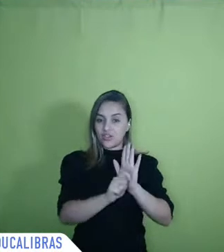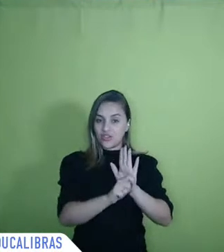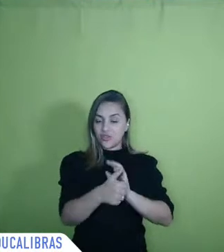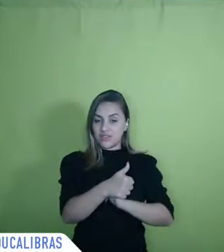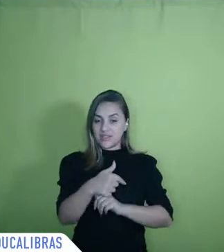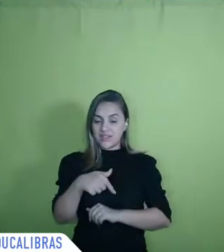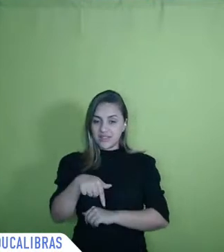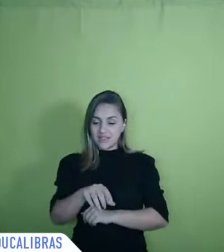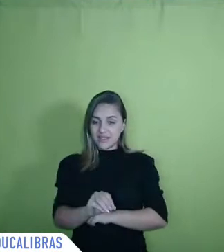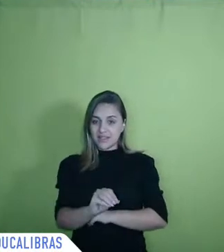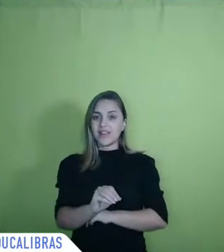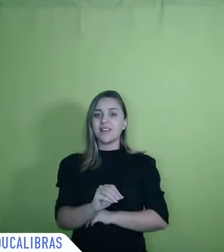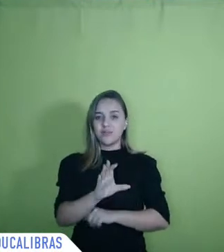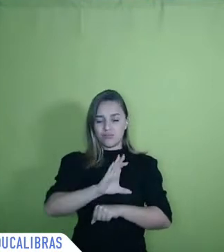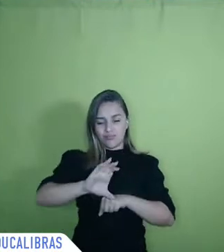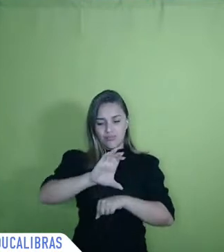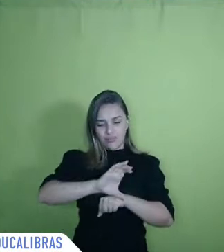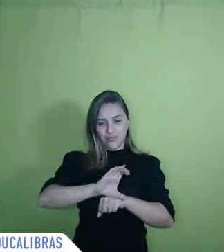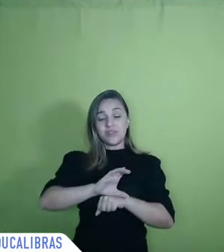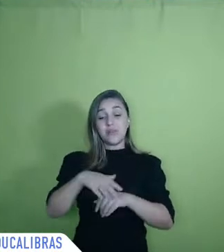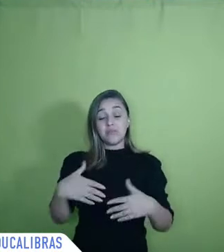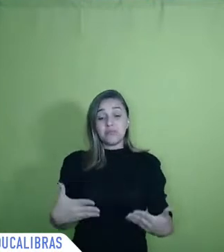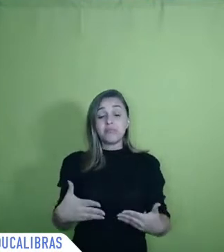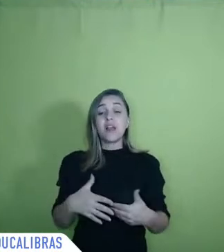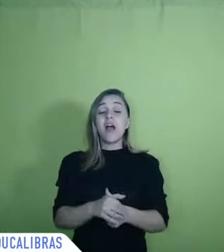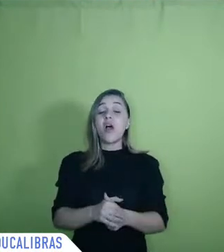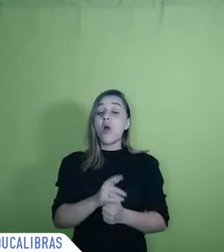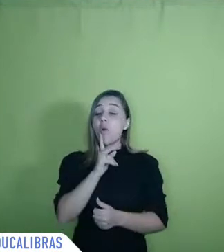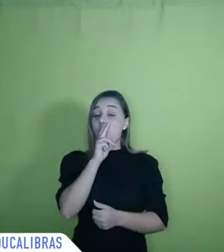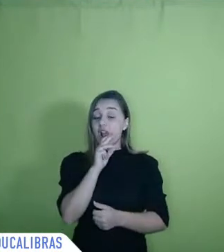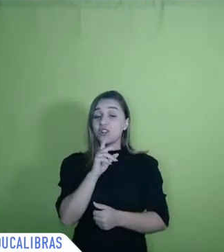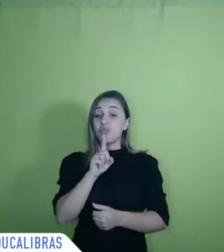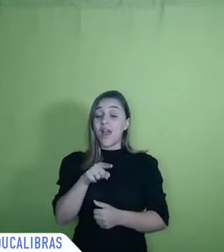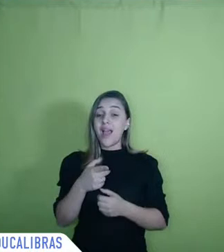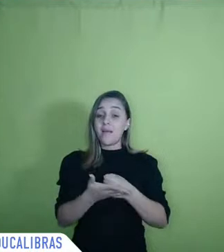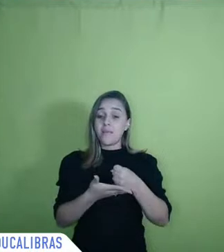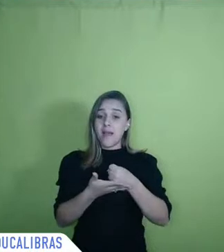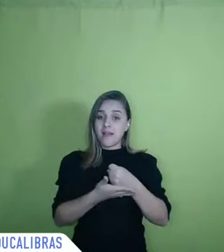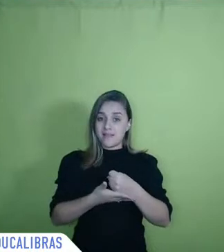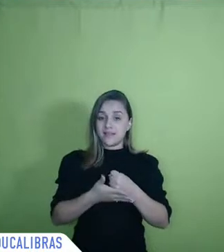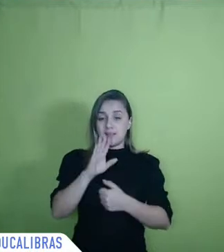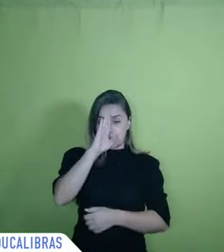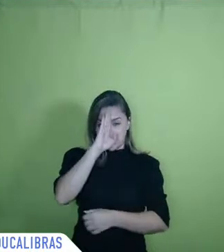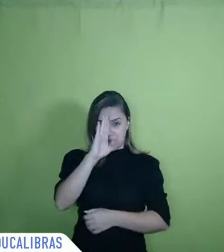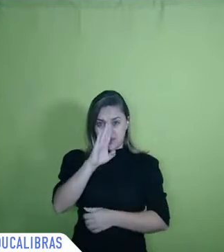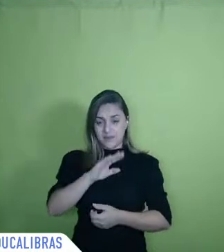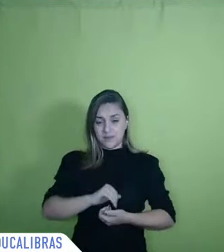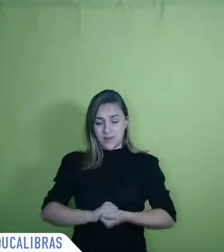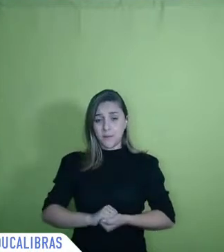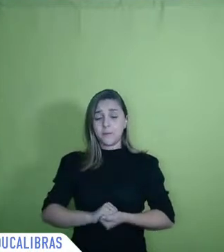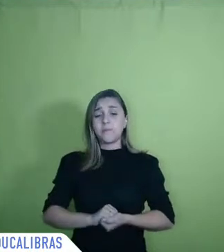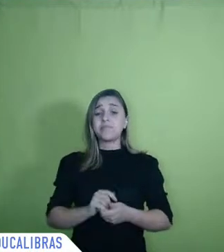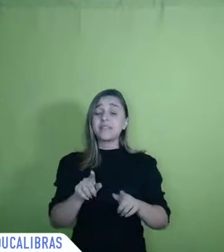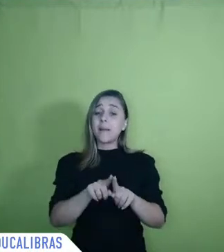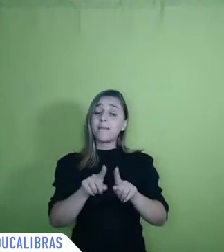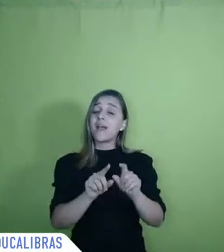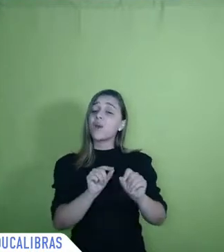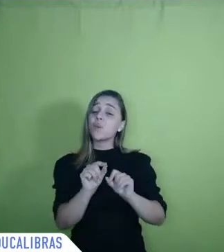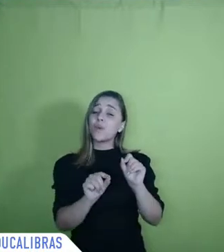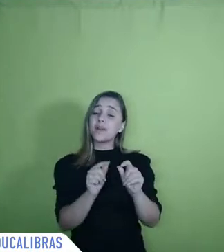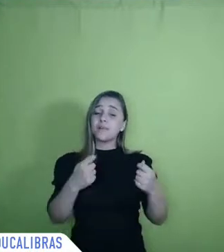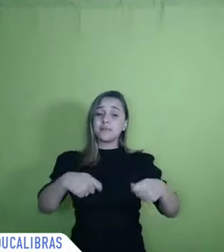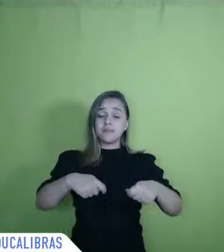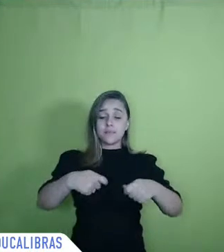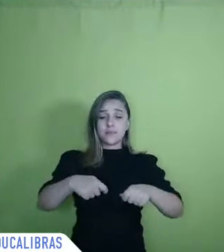As you know, in Article 170 of the Constitution, this is ensured.